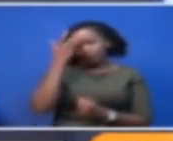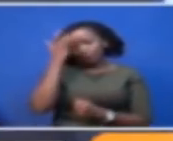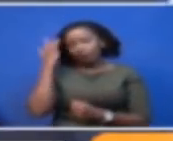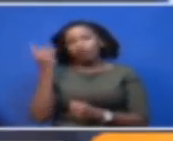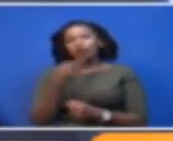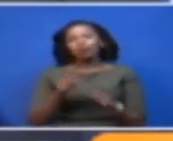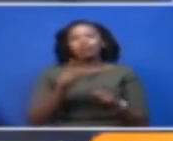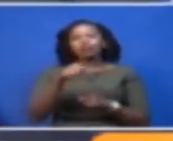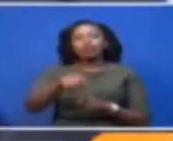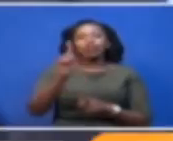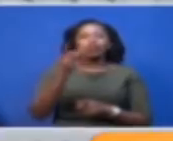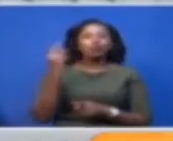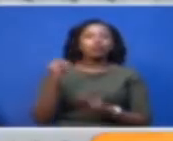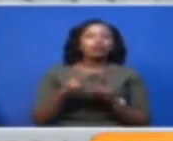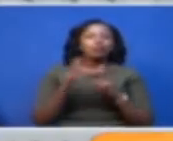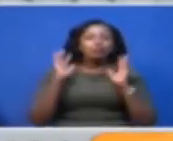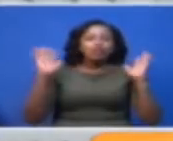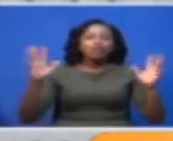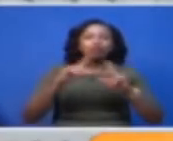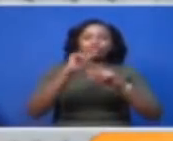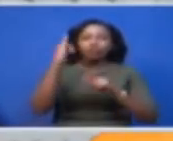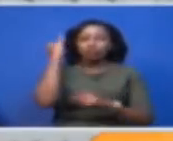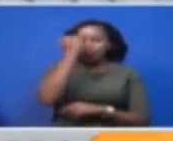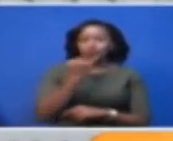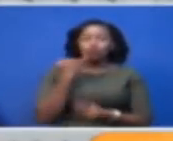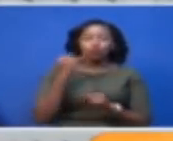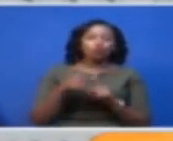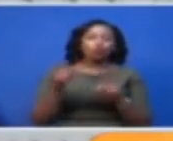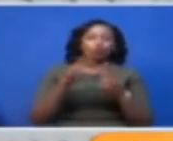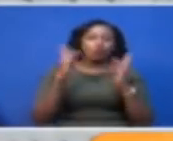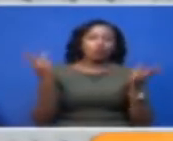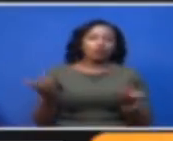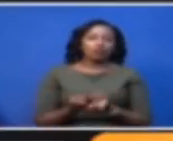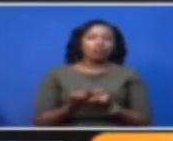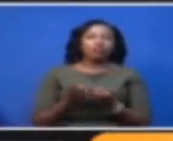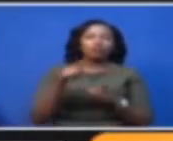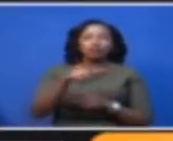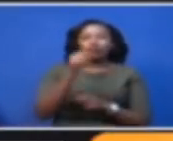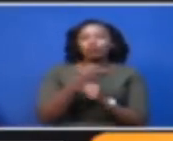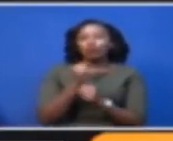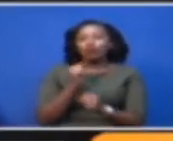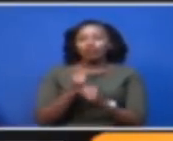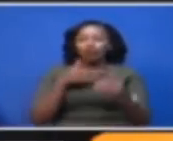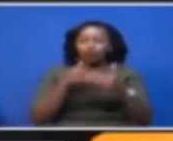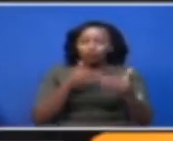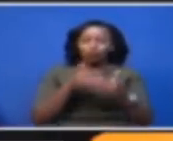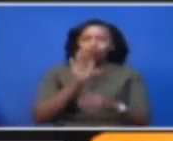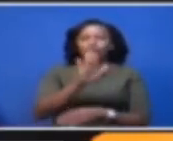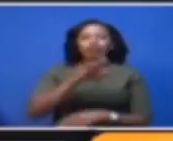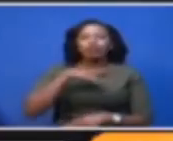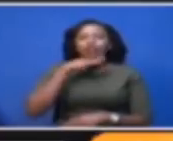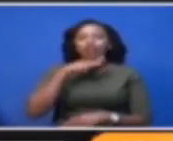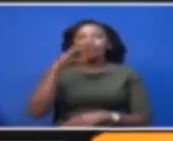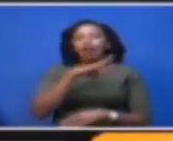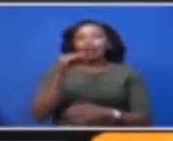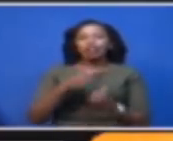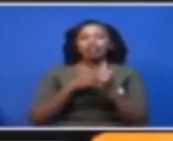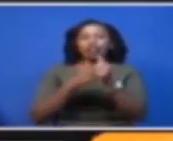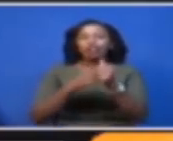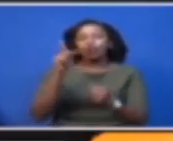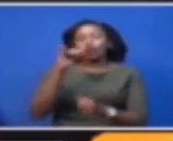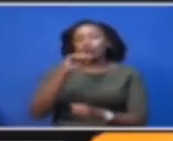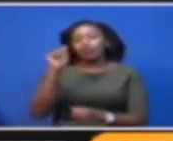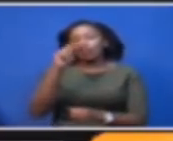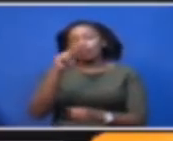was a much larger icon on the world stage too, working energetically almost till his death as the head of Kofi Annan Foundation, whose